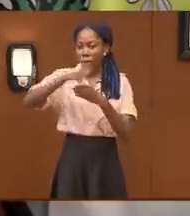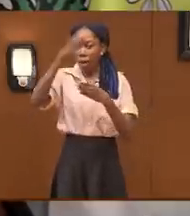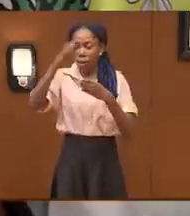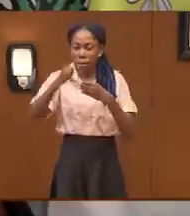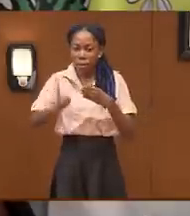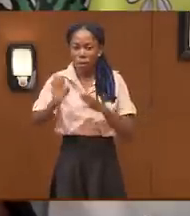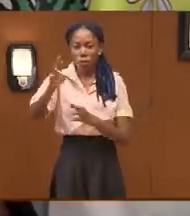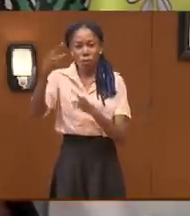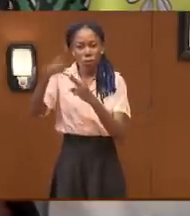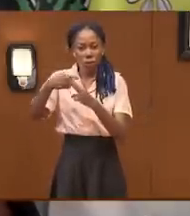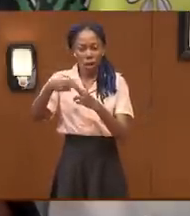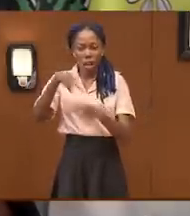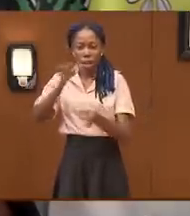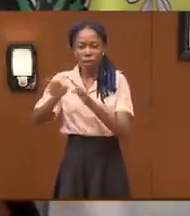tenant,